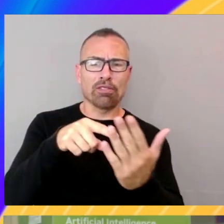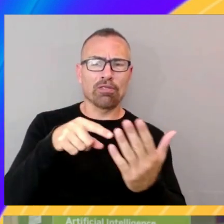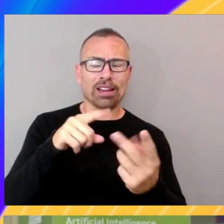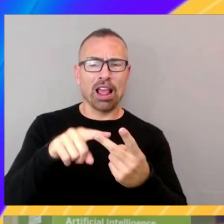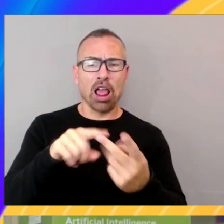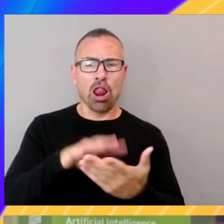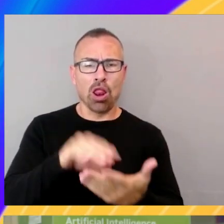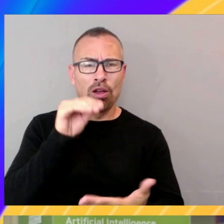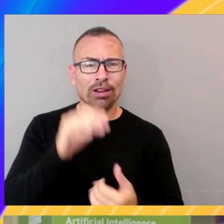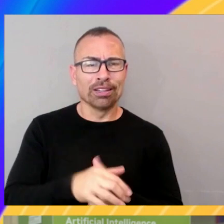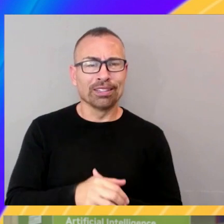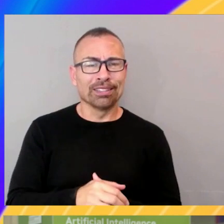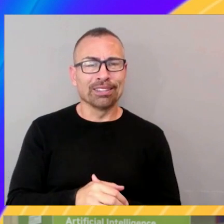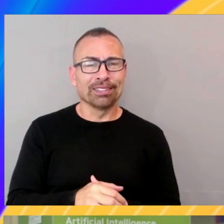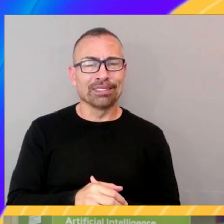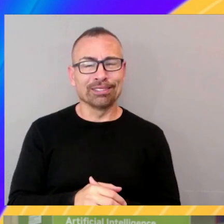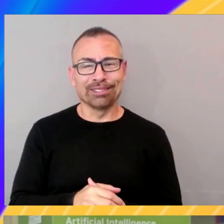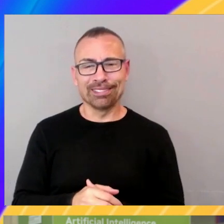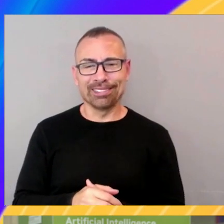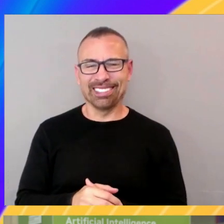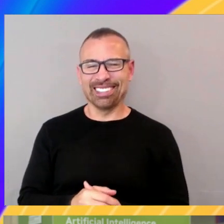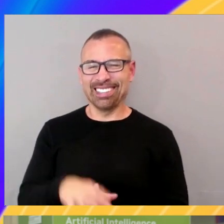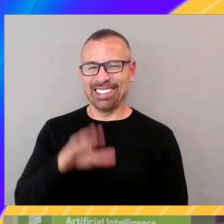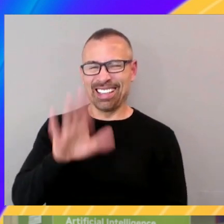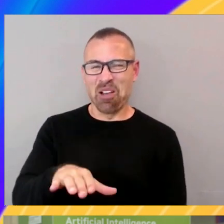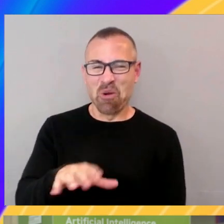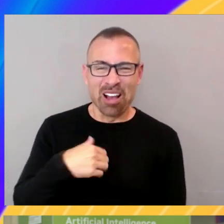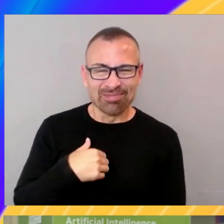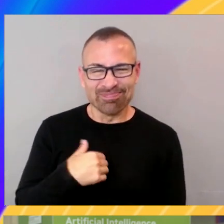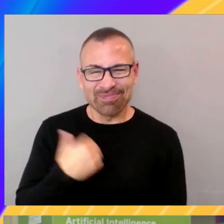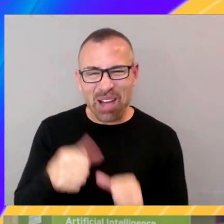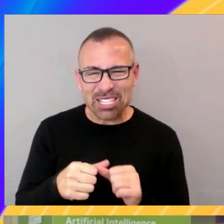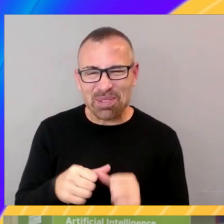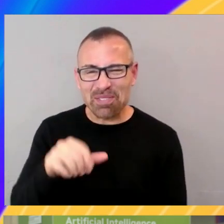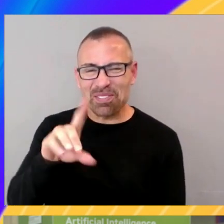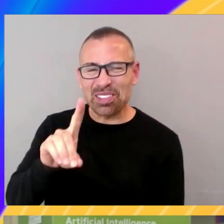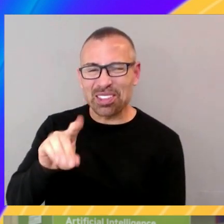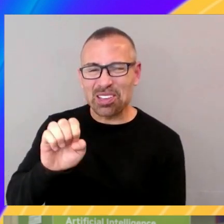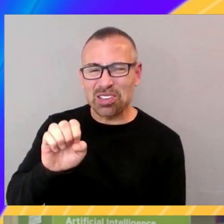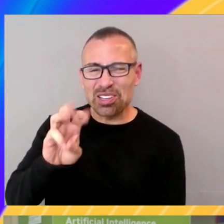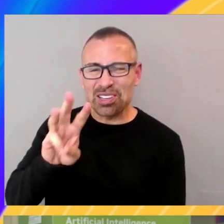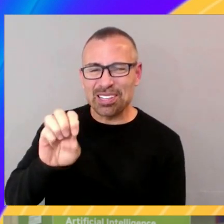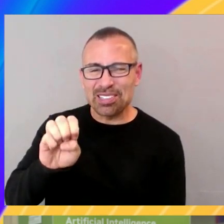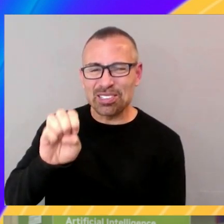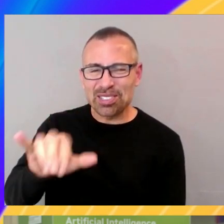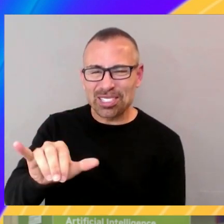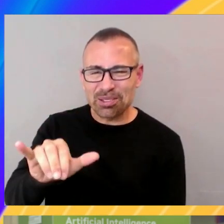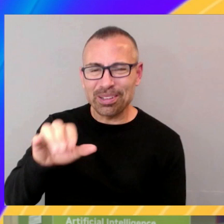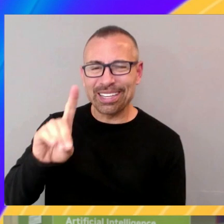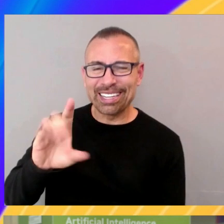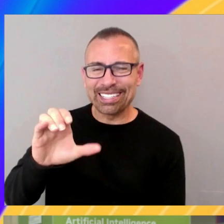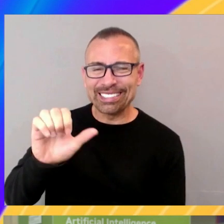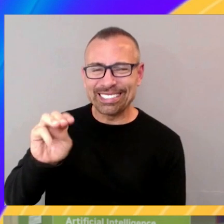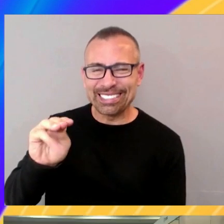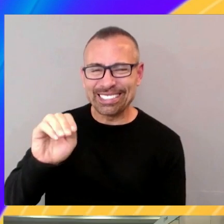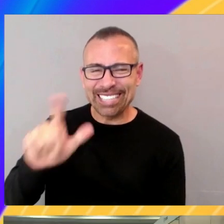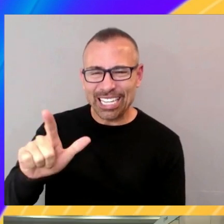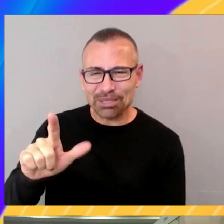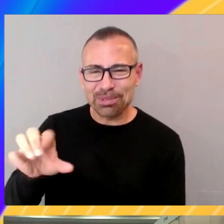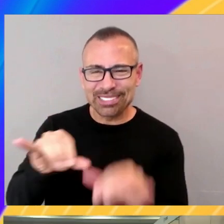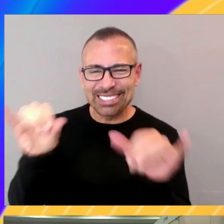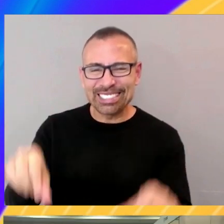to the Dewey Decimal System. I'm still thinking about it. The card catalog. No, this is really cool, especially for our learners and educators.